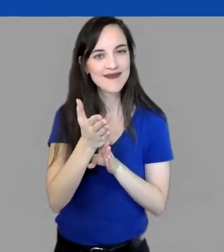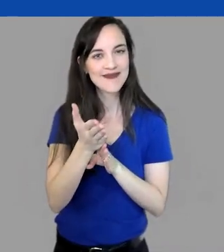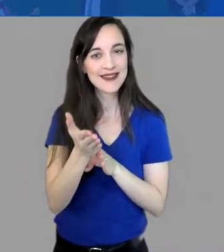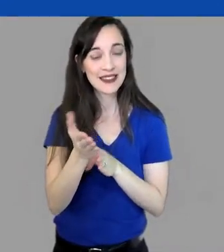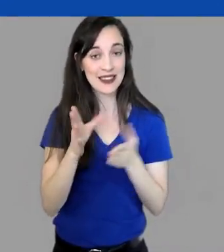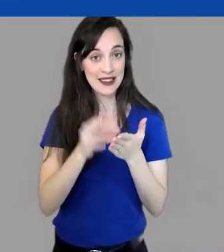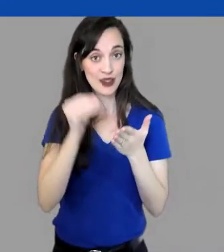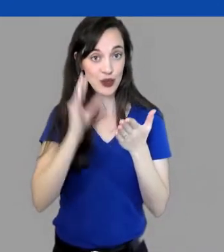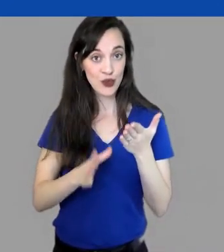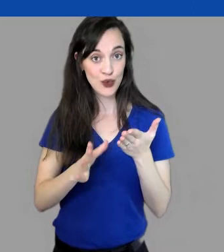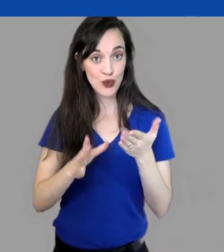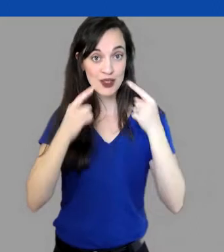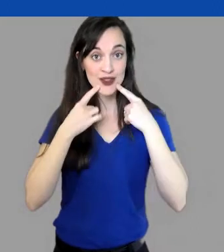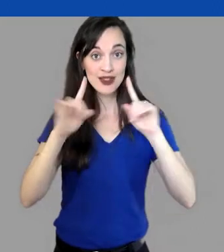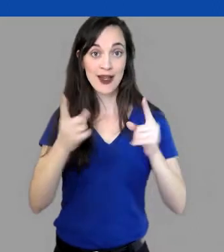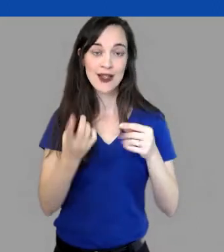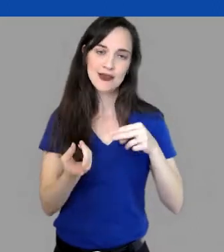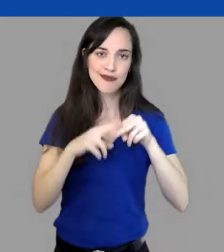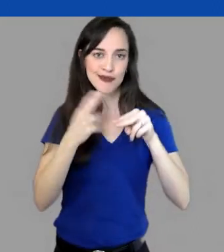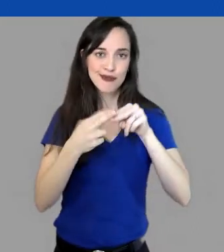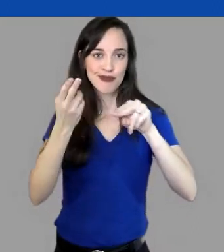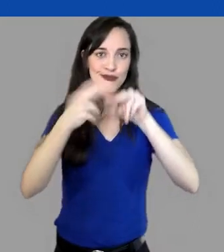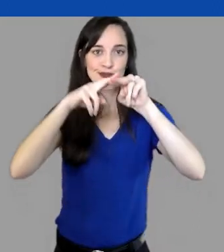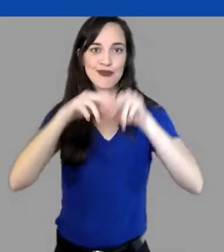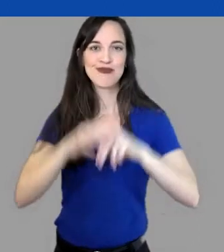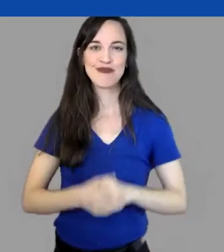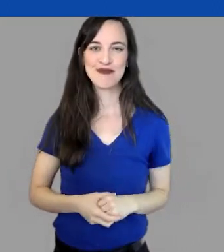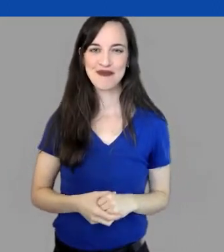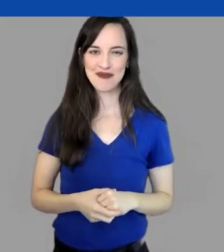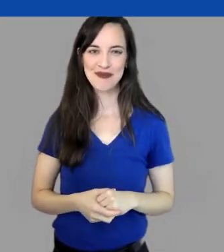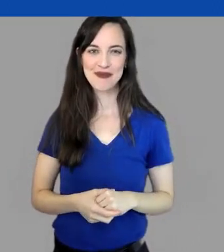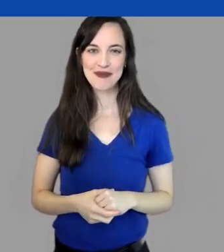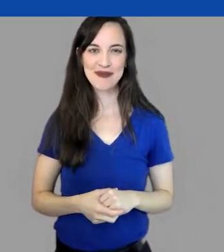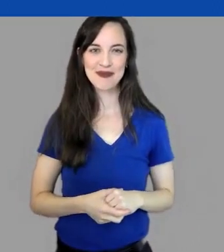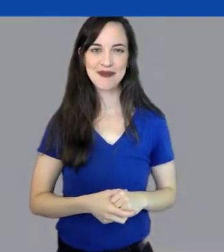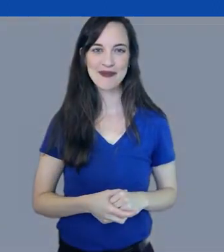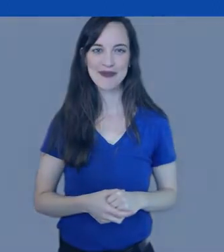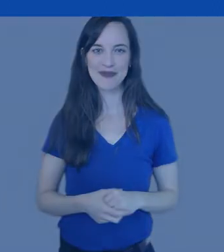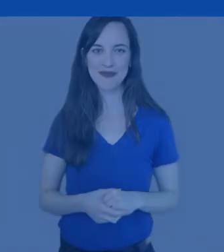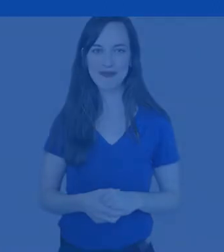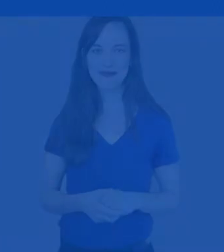with professionals to increase student success.